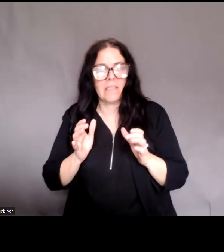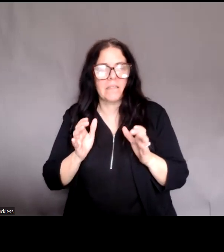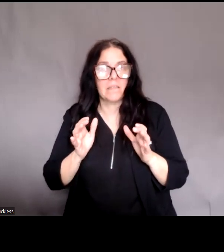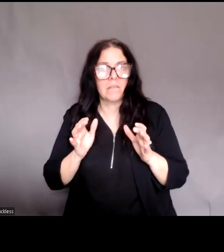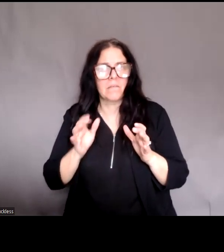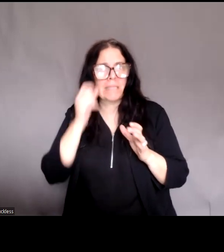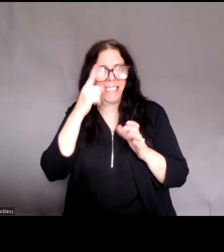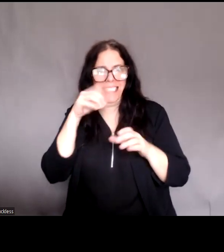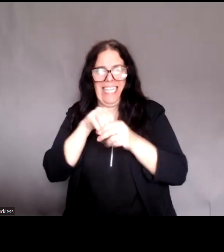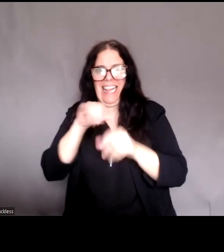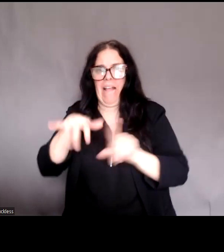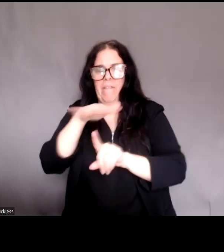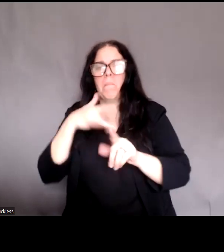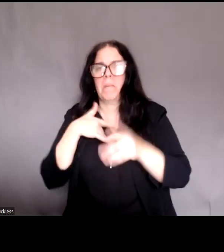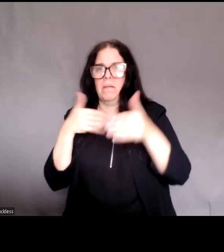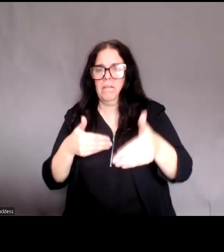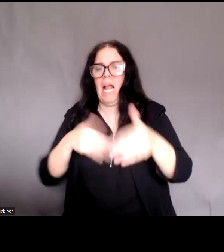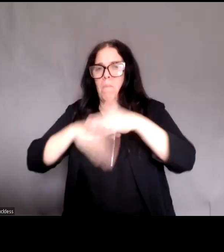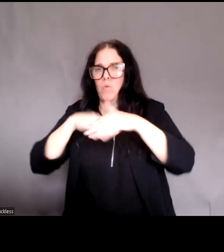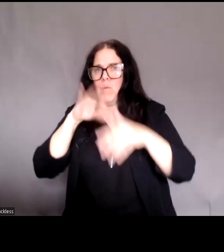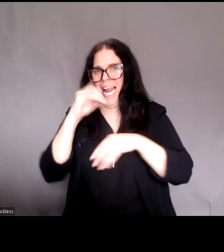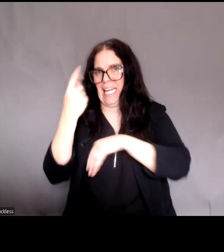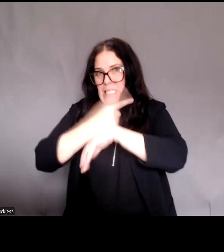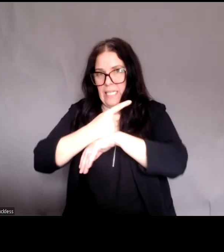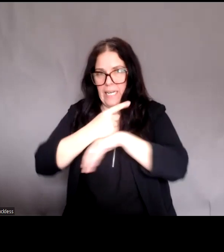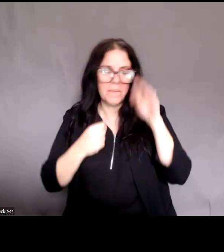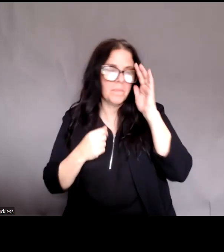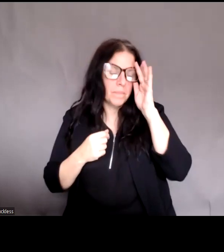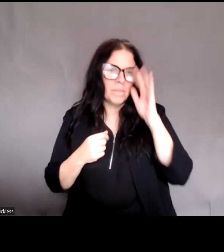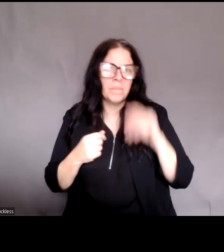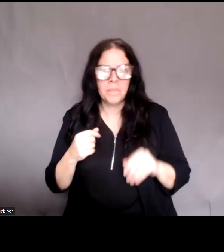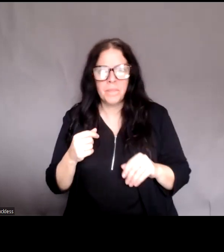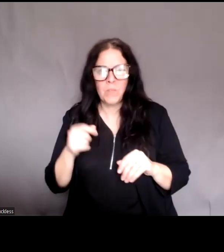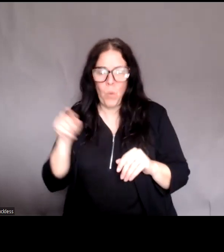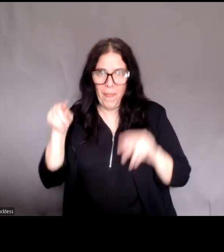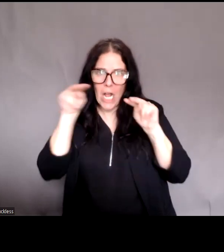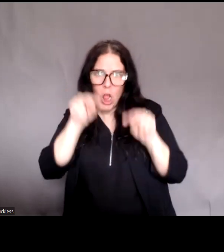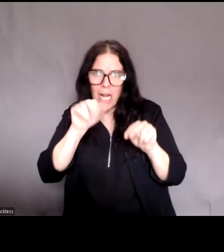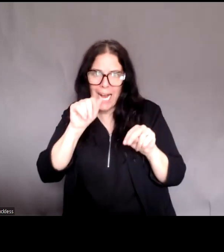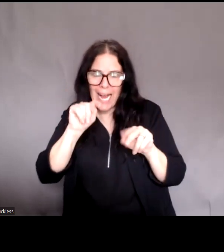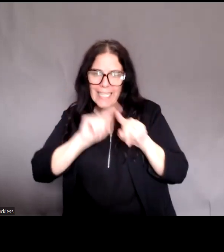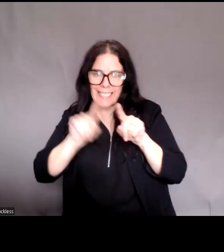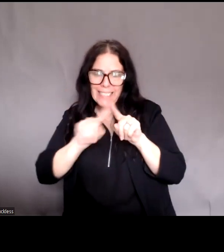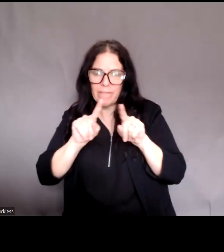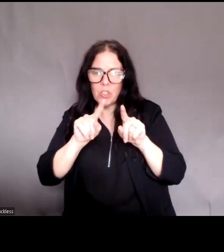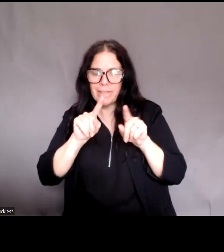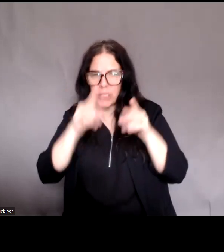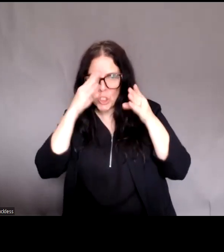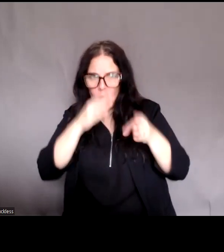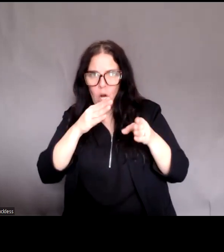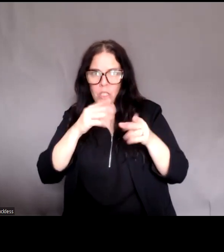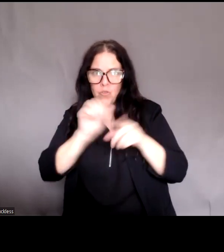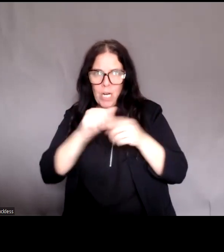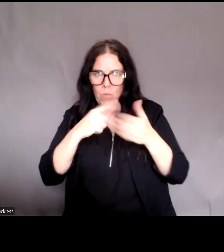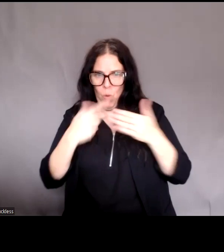90 days at a time. And they compared it to what we offer in terms of all the different targeted training programs we have,